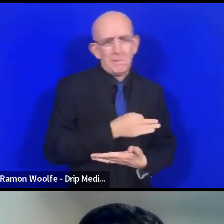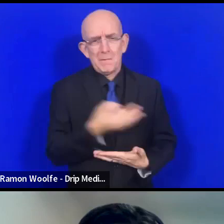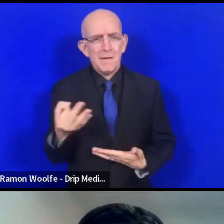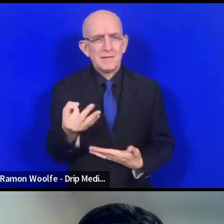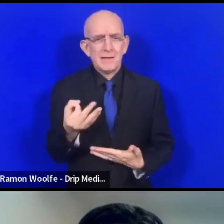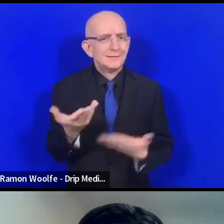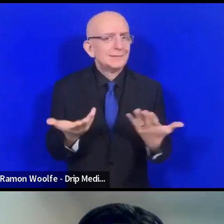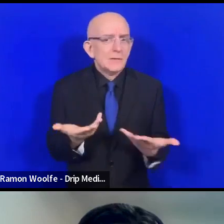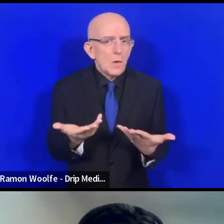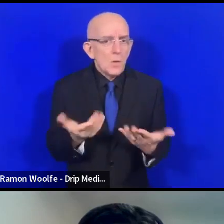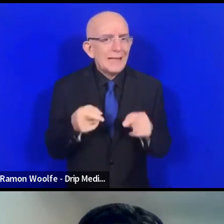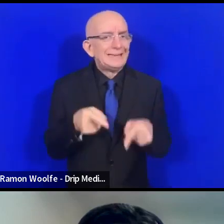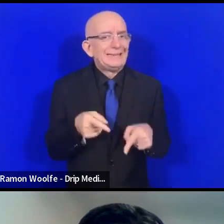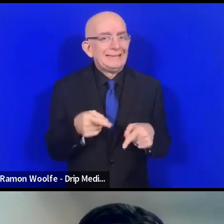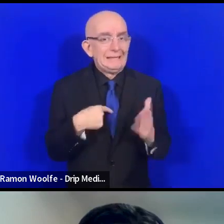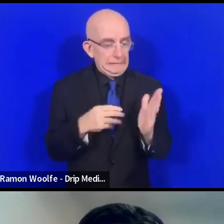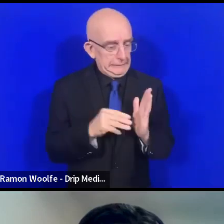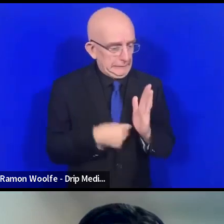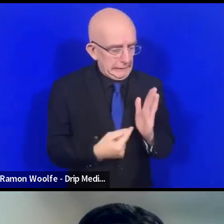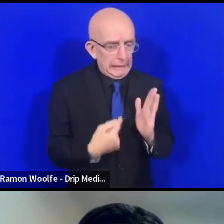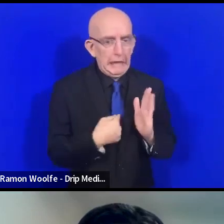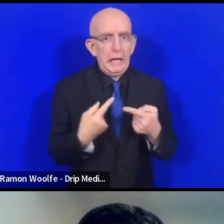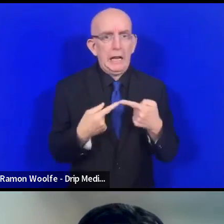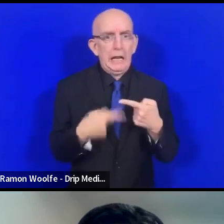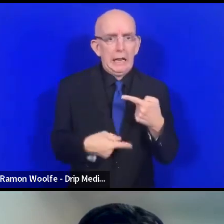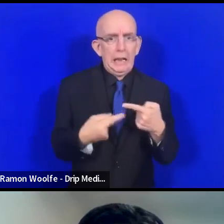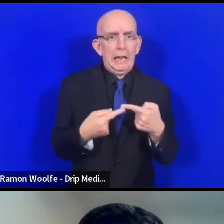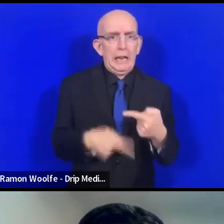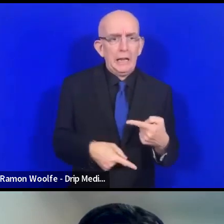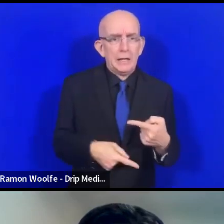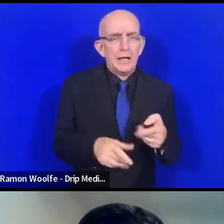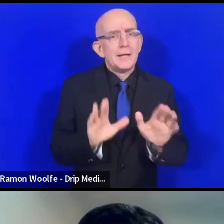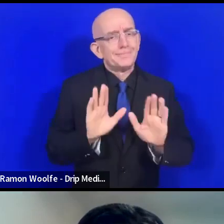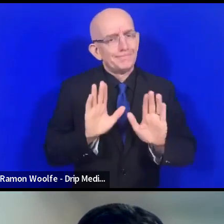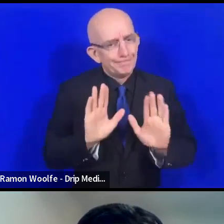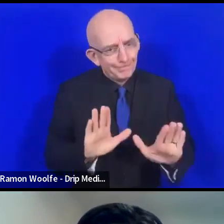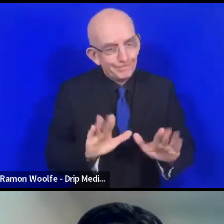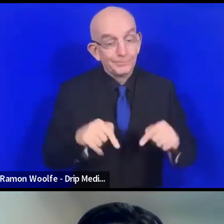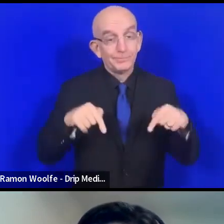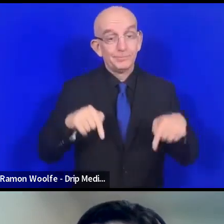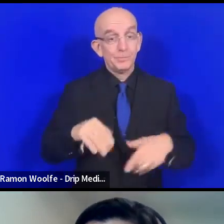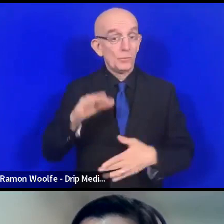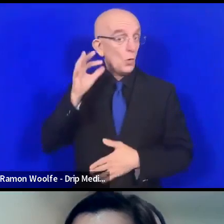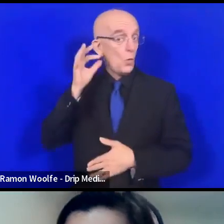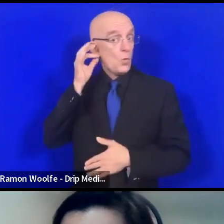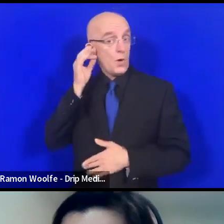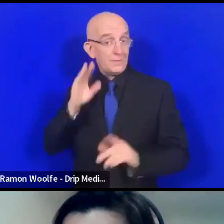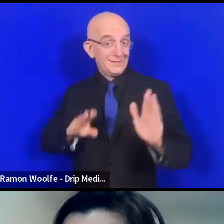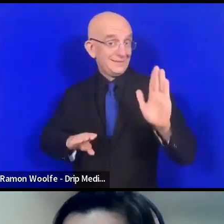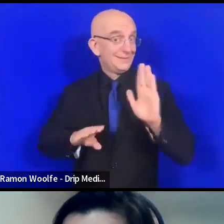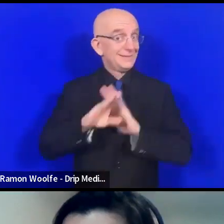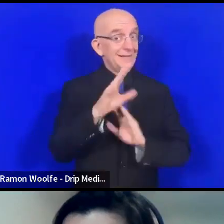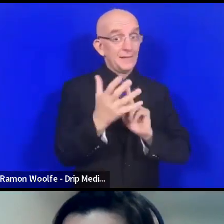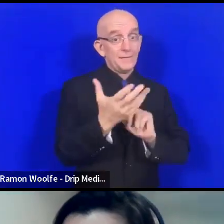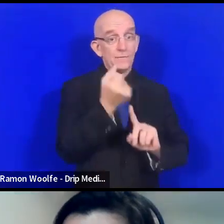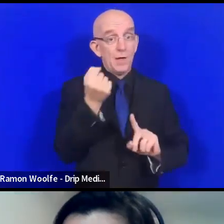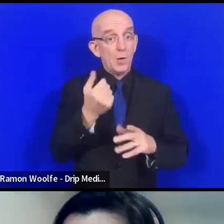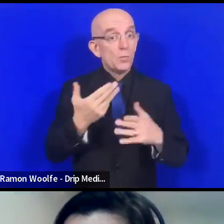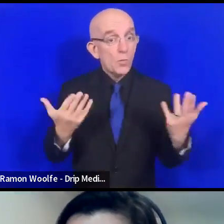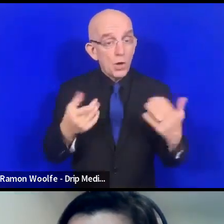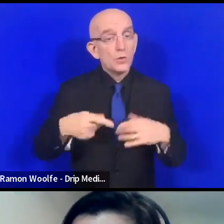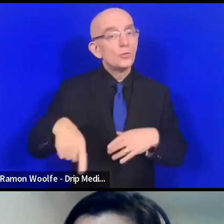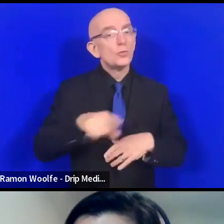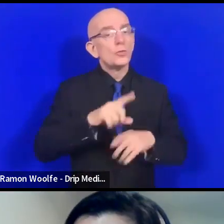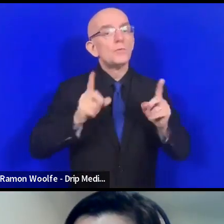Deliver is you have to try, and even taking some measures is better than taking none, and sharing that you